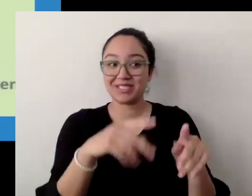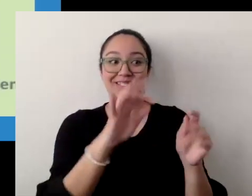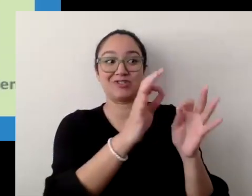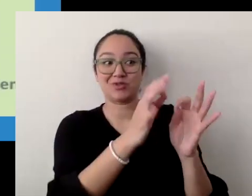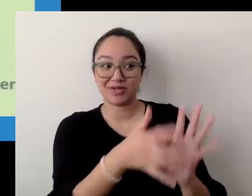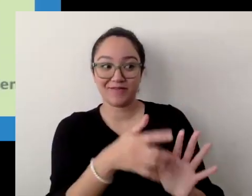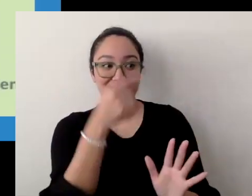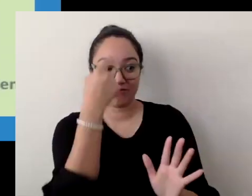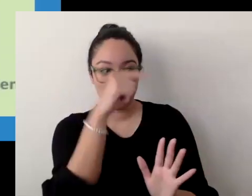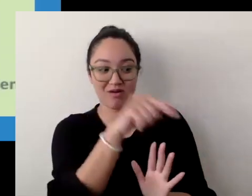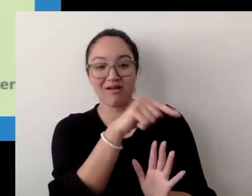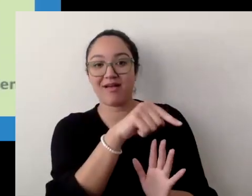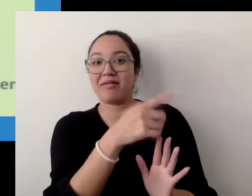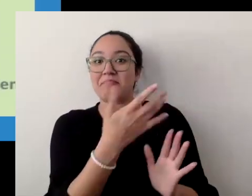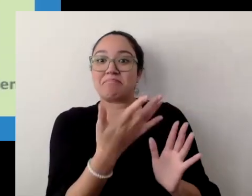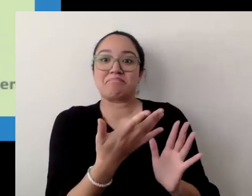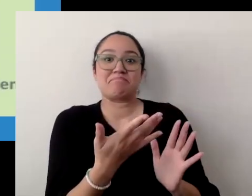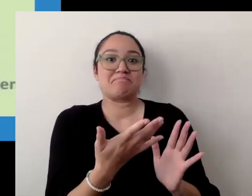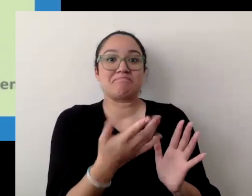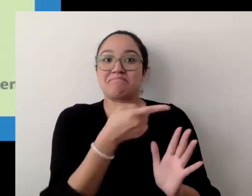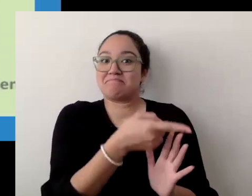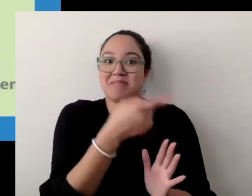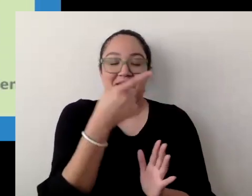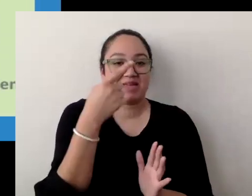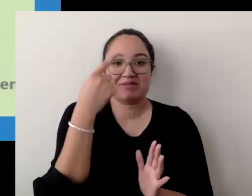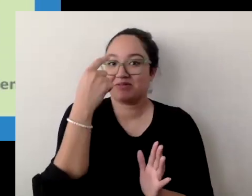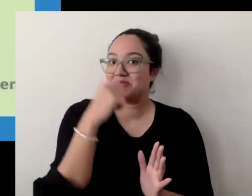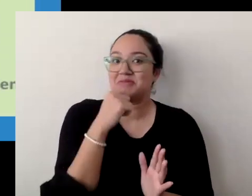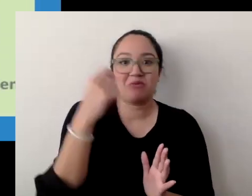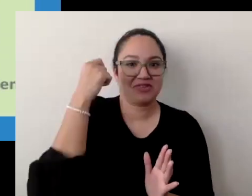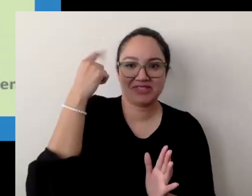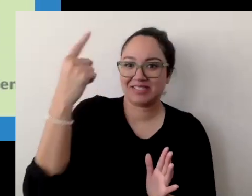interpreting for, often they don't understand